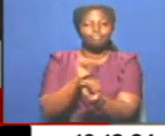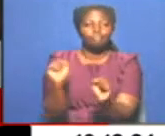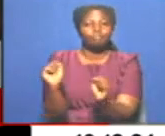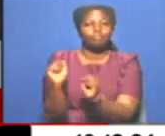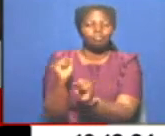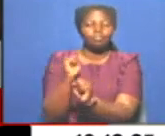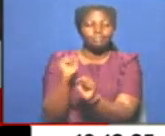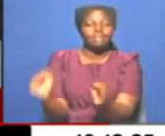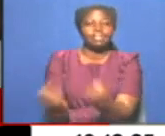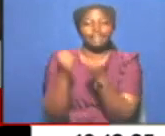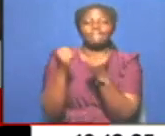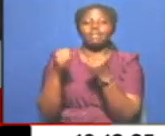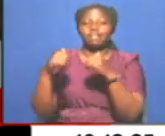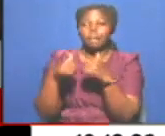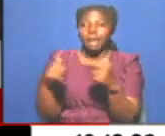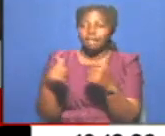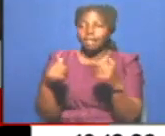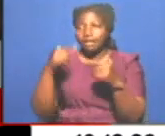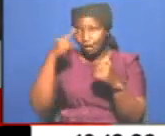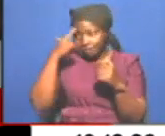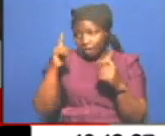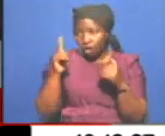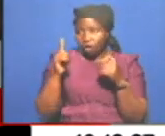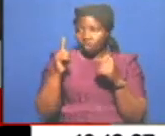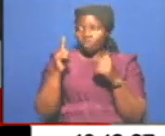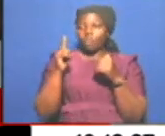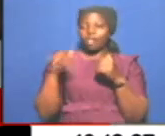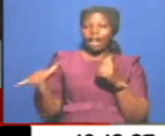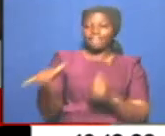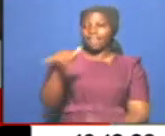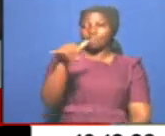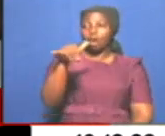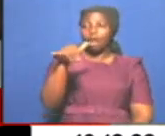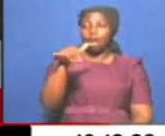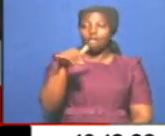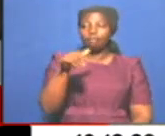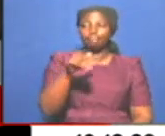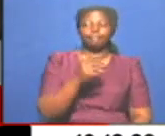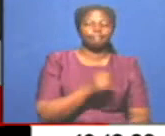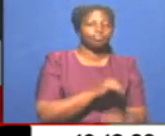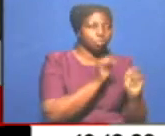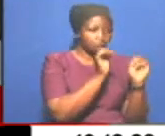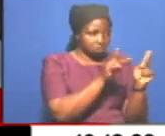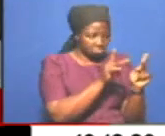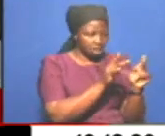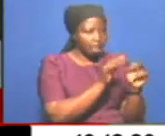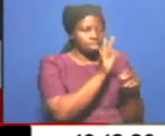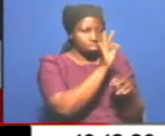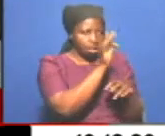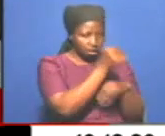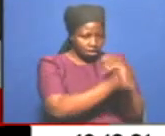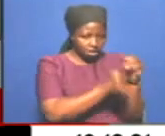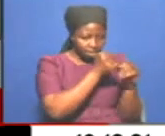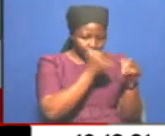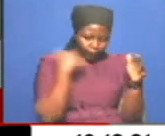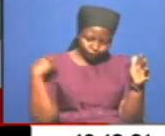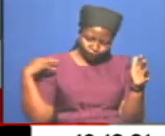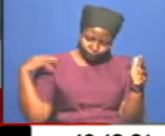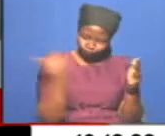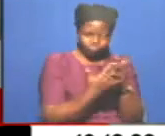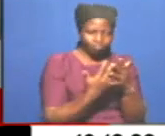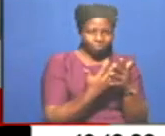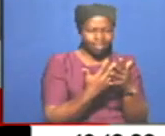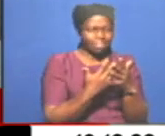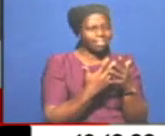safer space for the aviation. Okay. Yes. And 3 years down the line, what